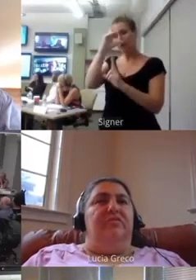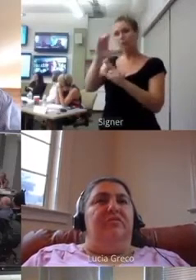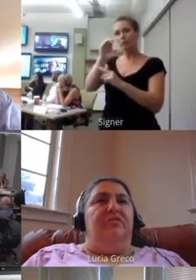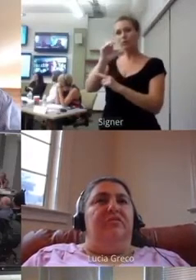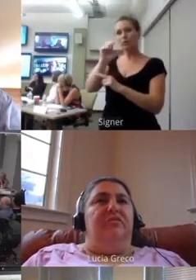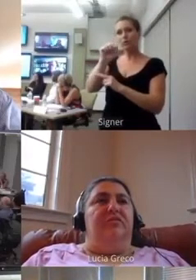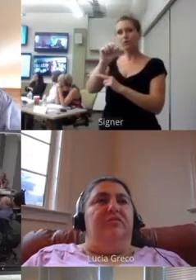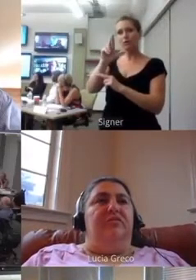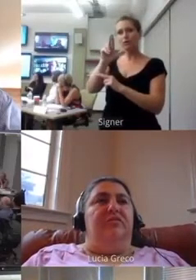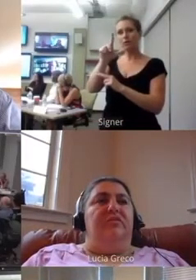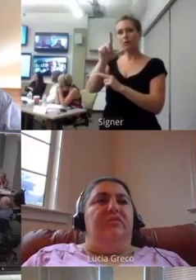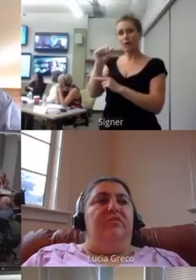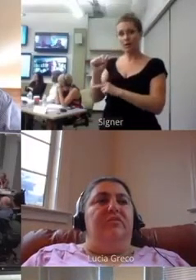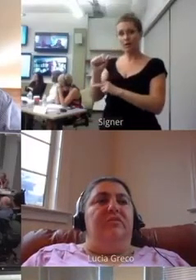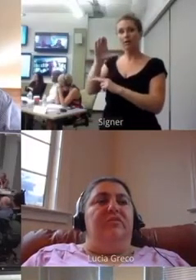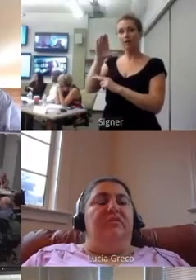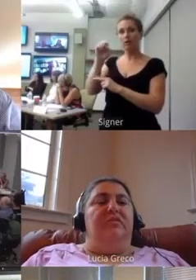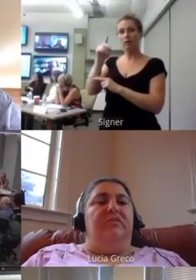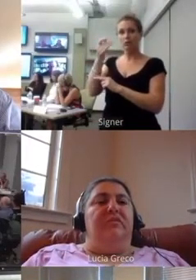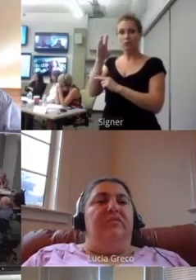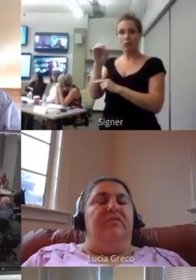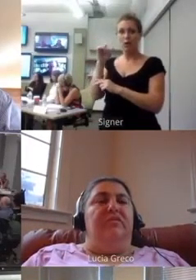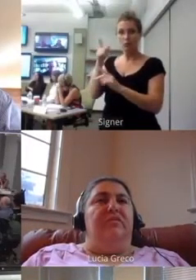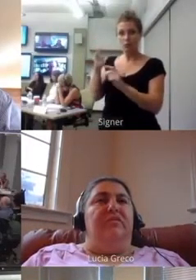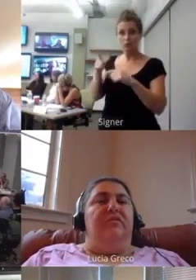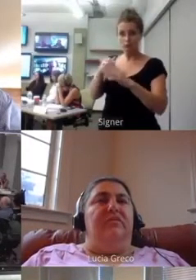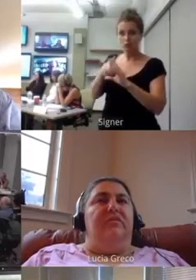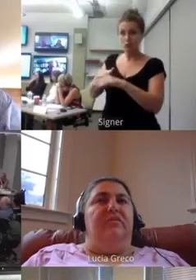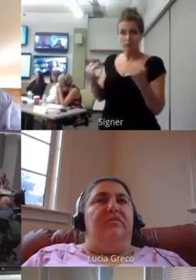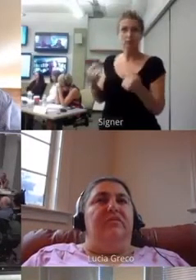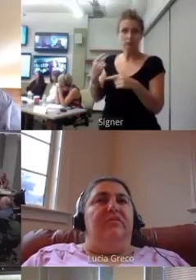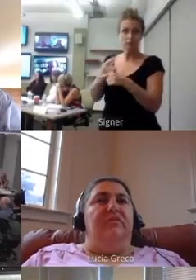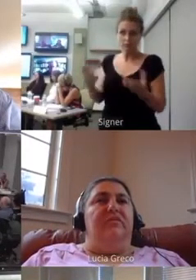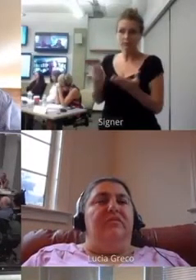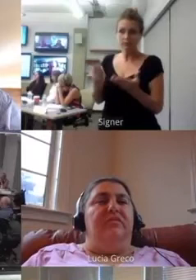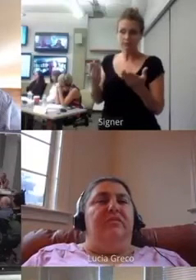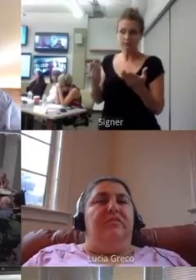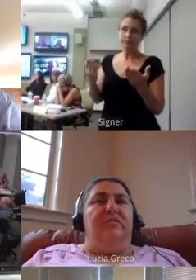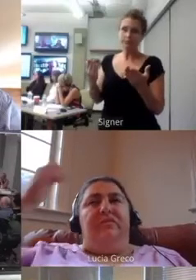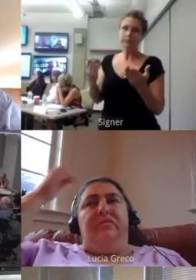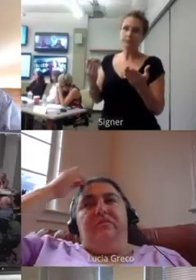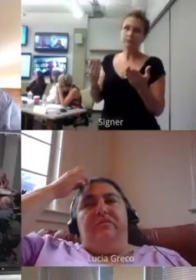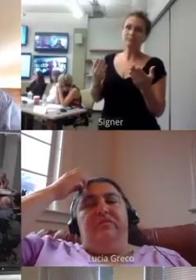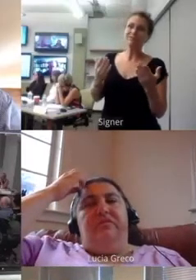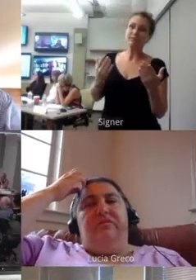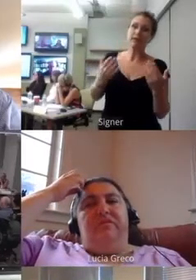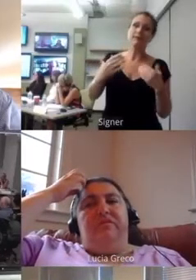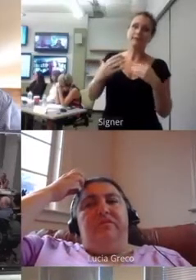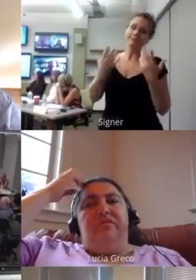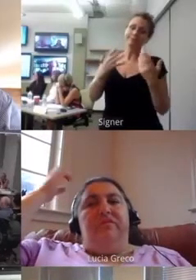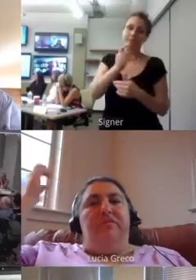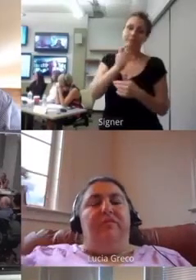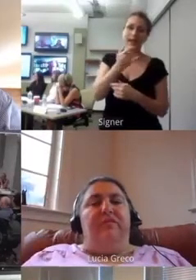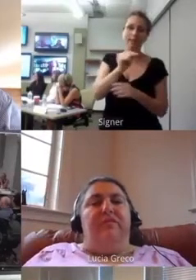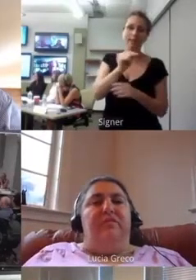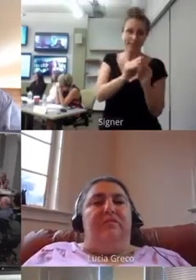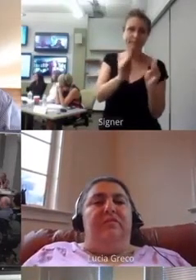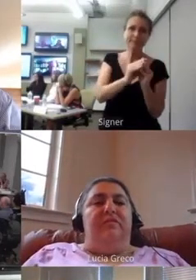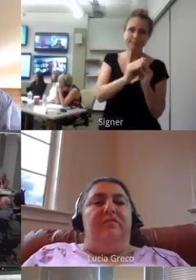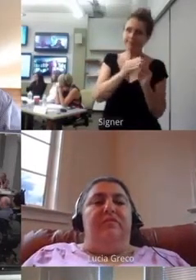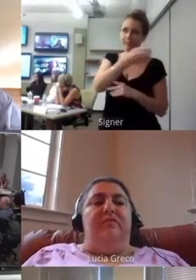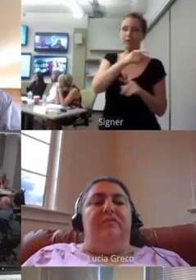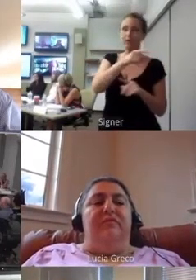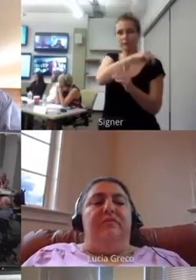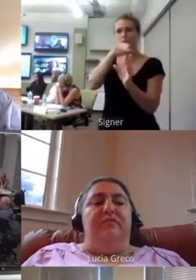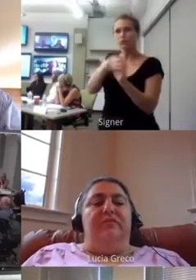that she will be attending our event today. She's delayed by a cabinet meeting she has to be at the very start, but we'll let you